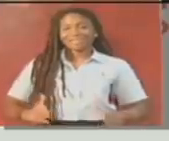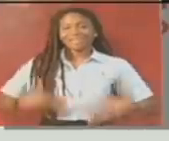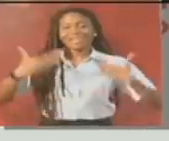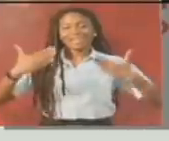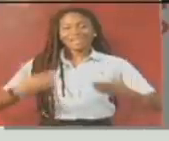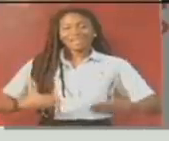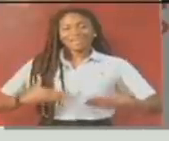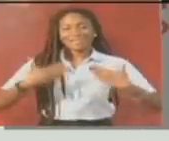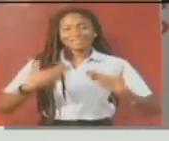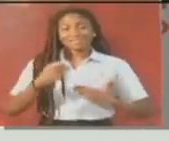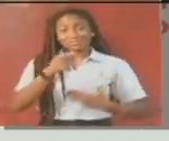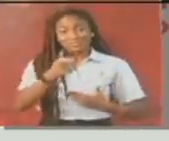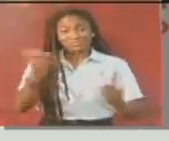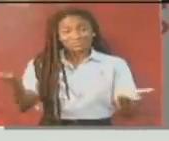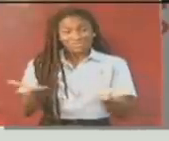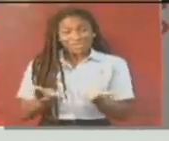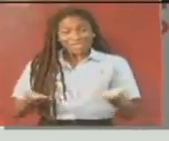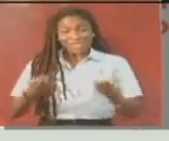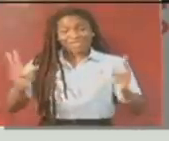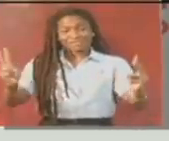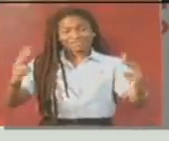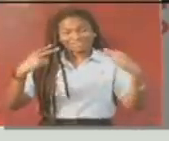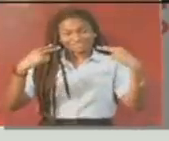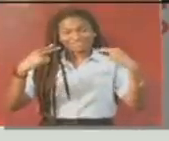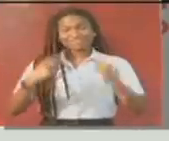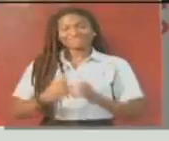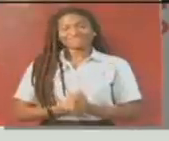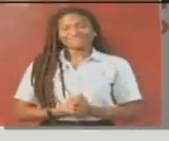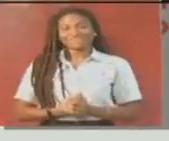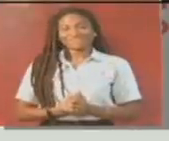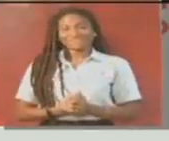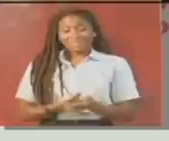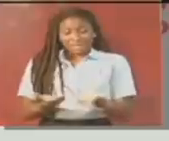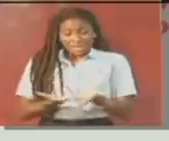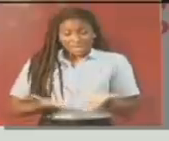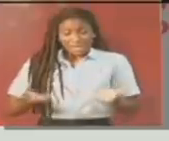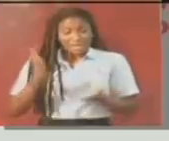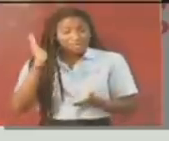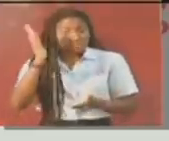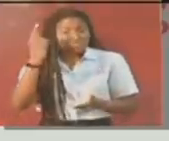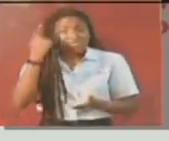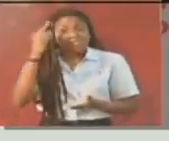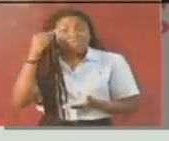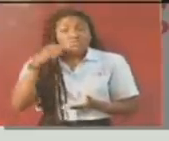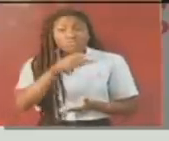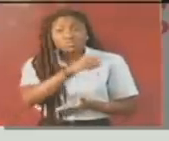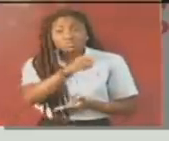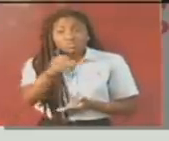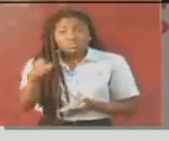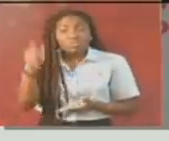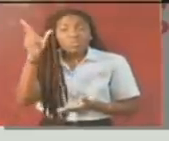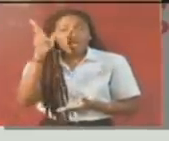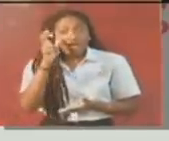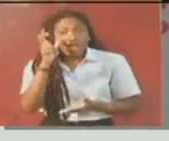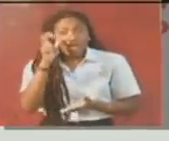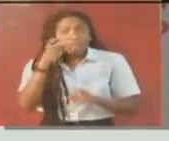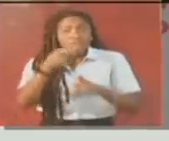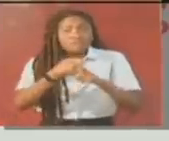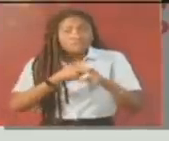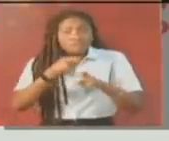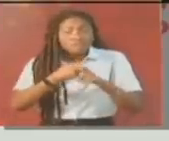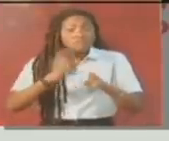to have you join us, and through these conferences, we allow you, the public, to hear directly from the subject matter